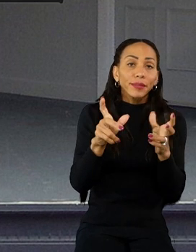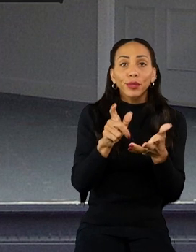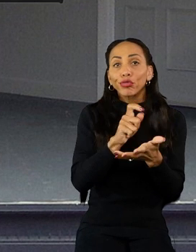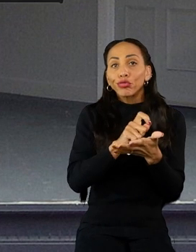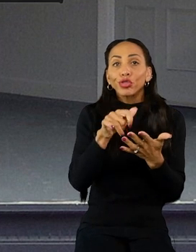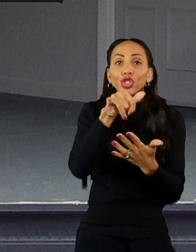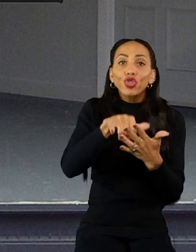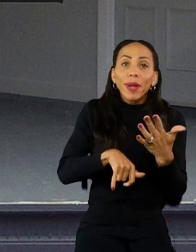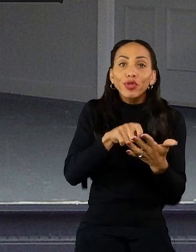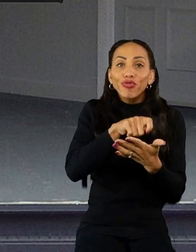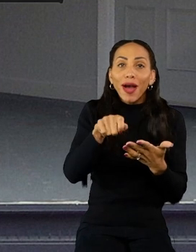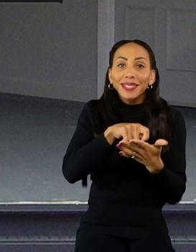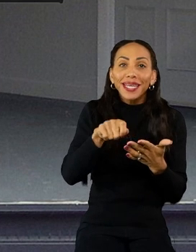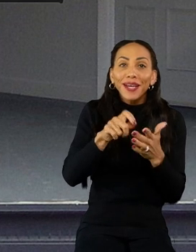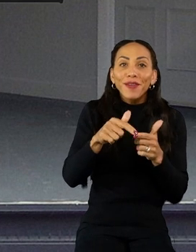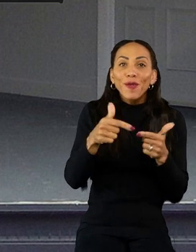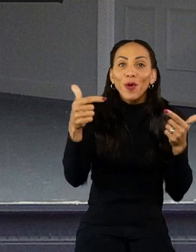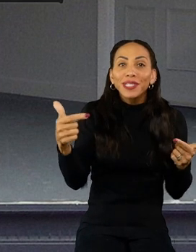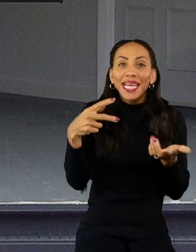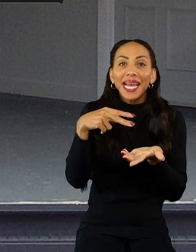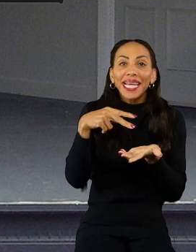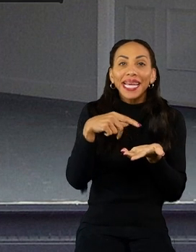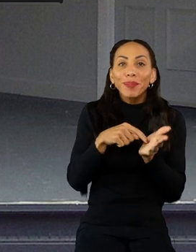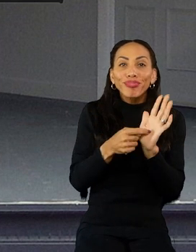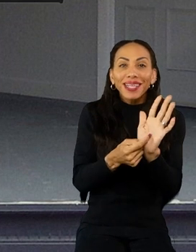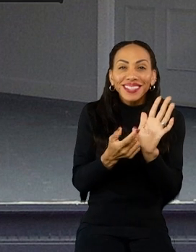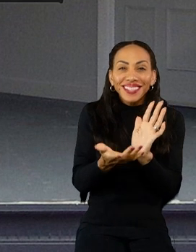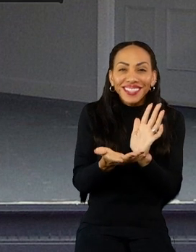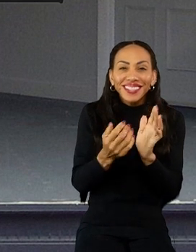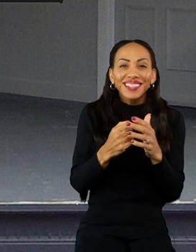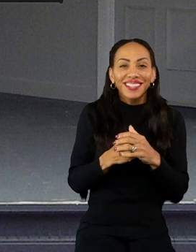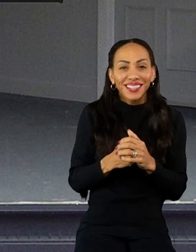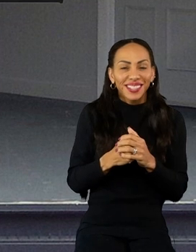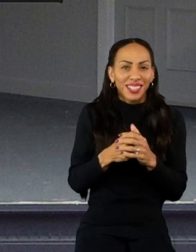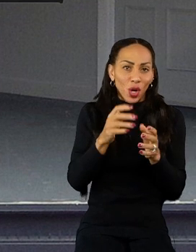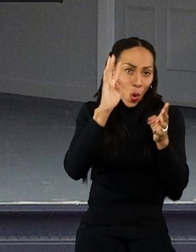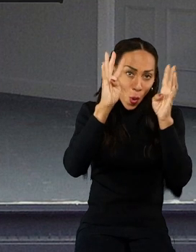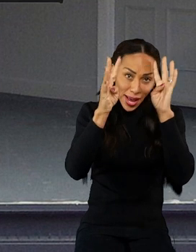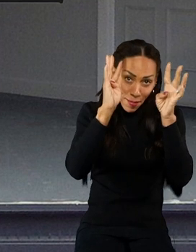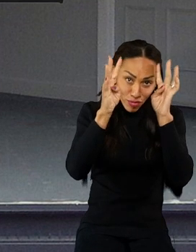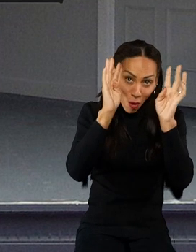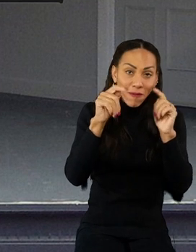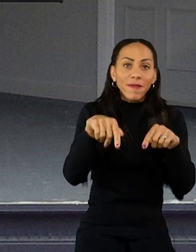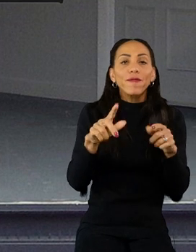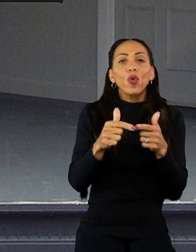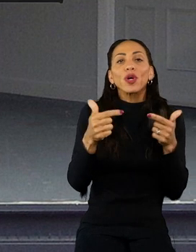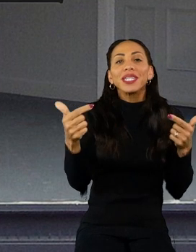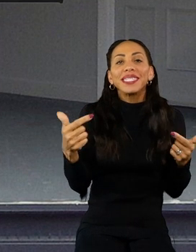it's just that writing for telepresence, if you like, the kind of script writing for telepresence, or the kind of script writing